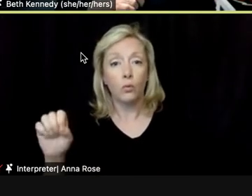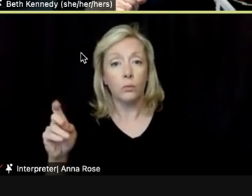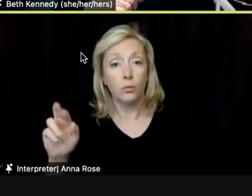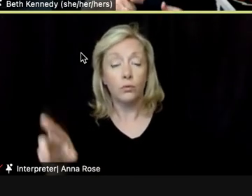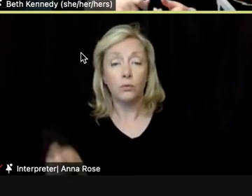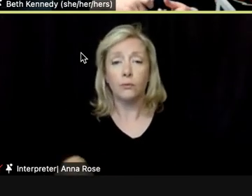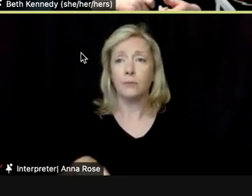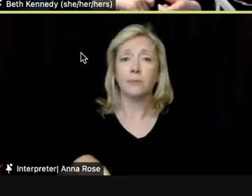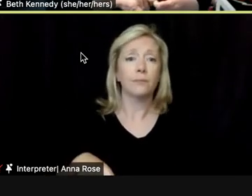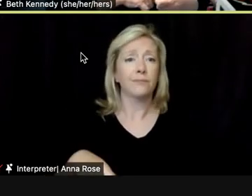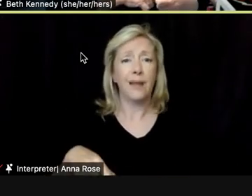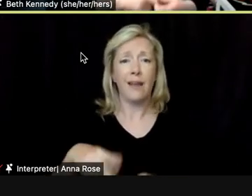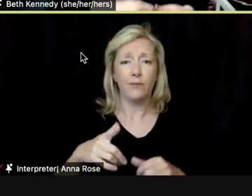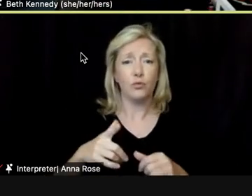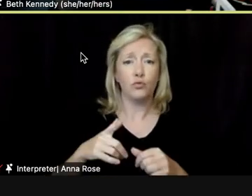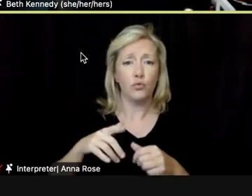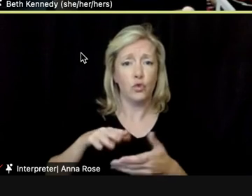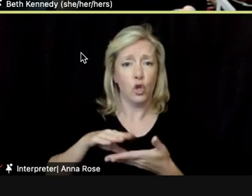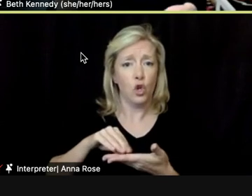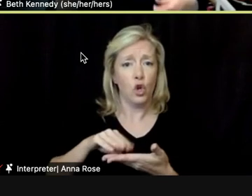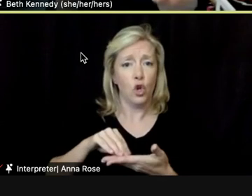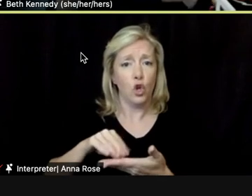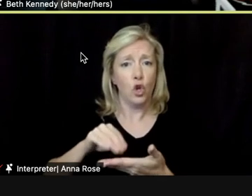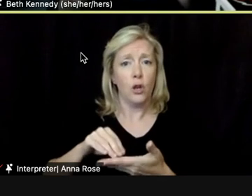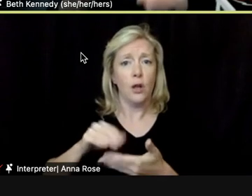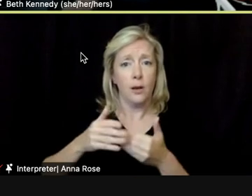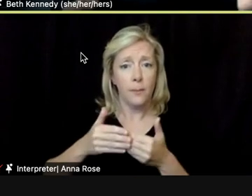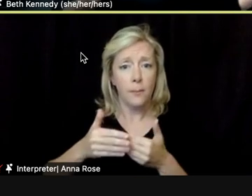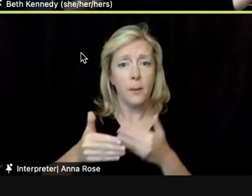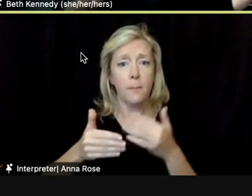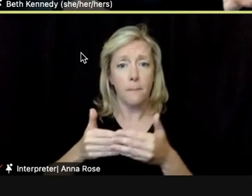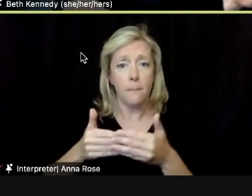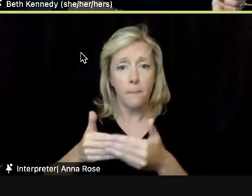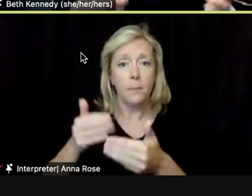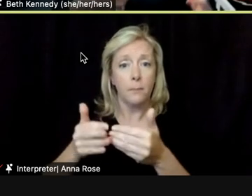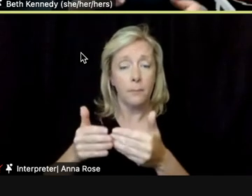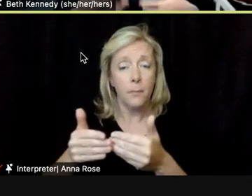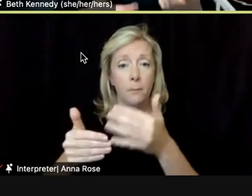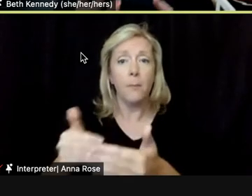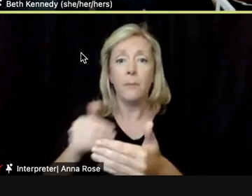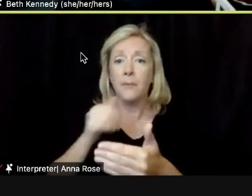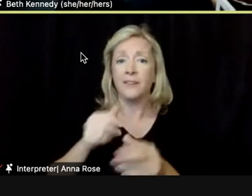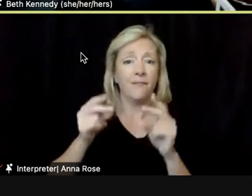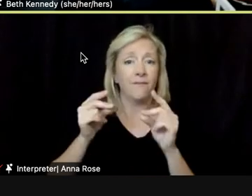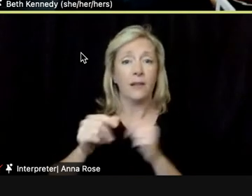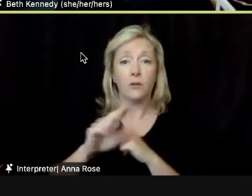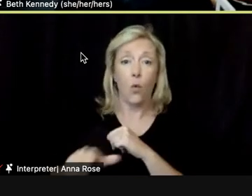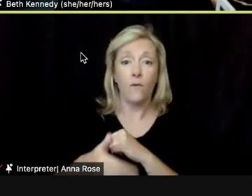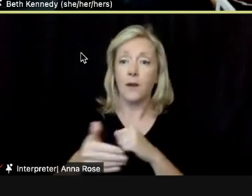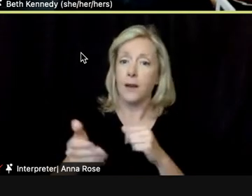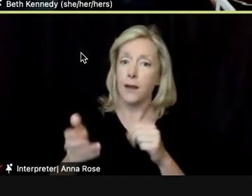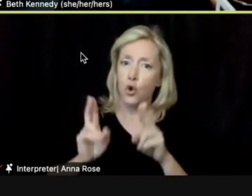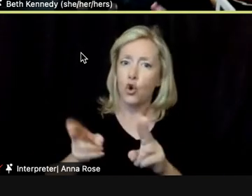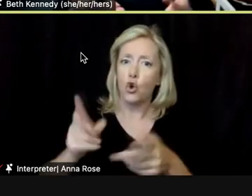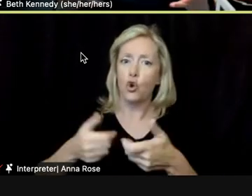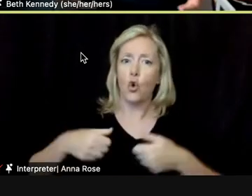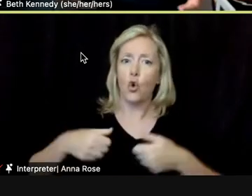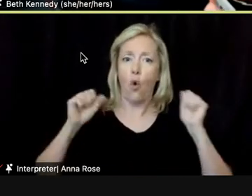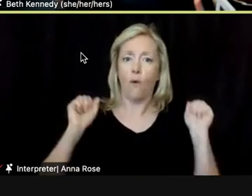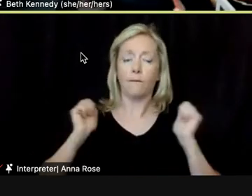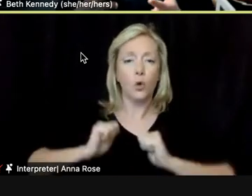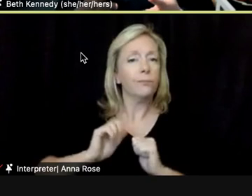fast as you can and getting that coat off as fast as you can and then getting into class. It's building on every learning